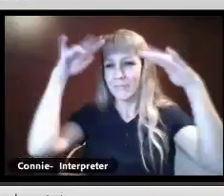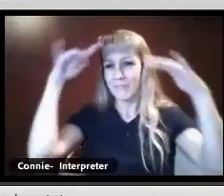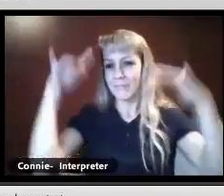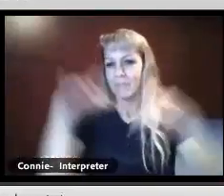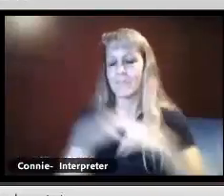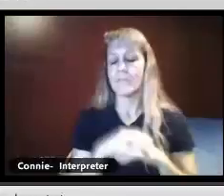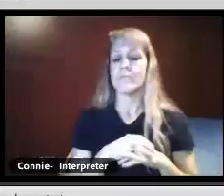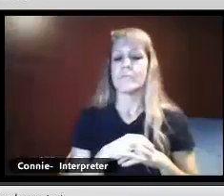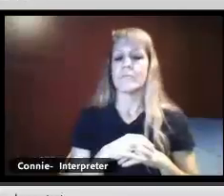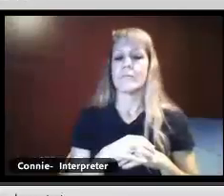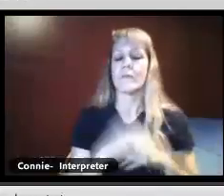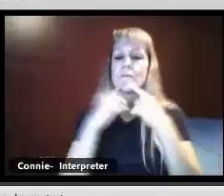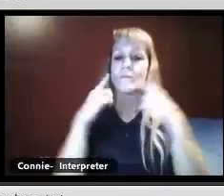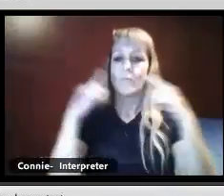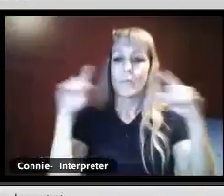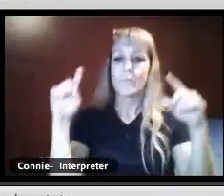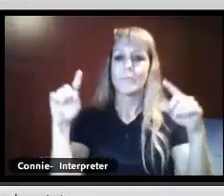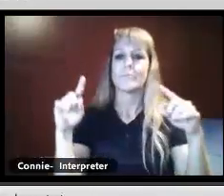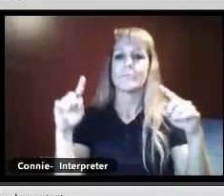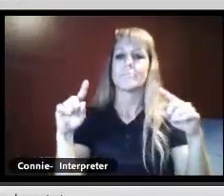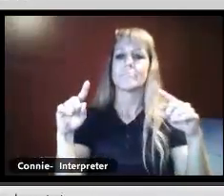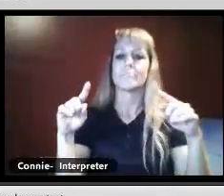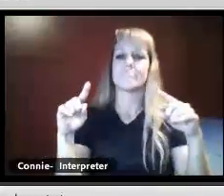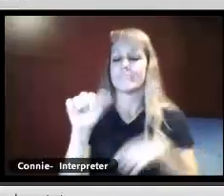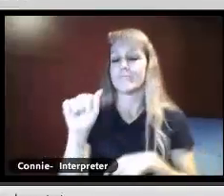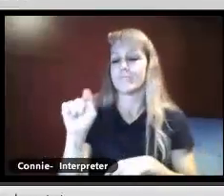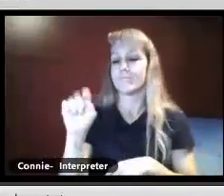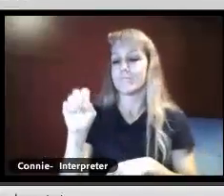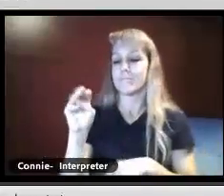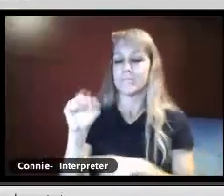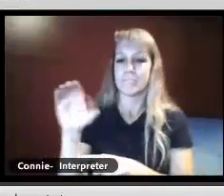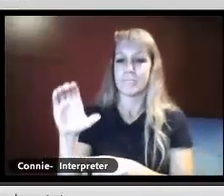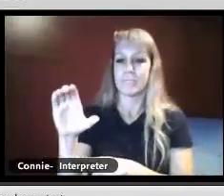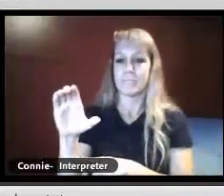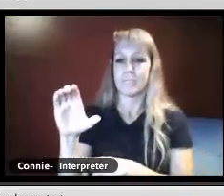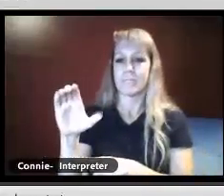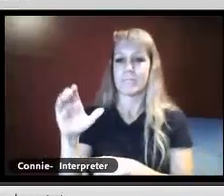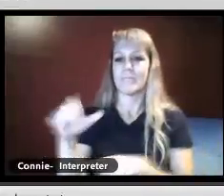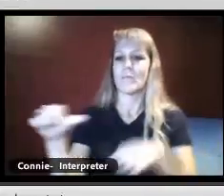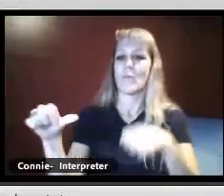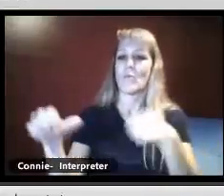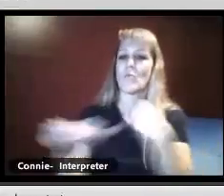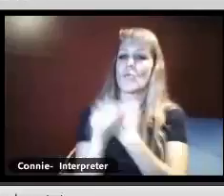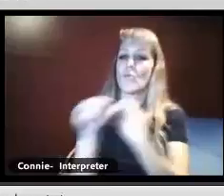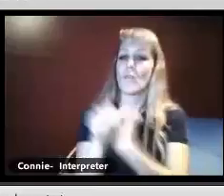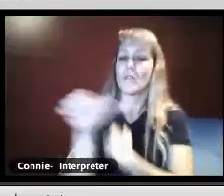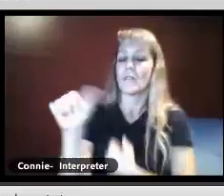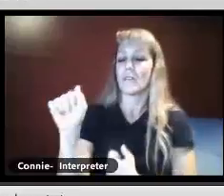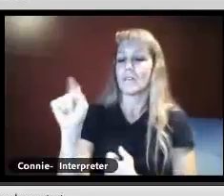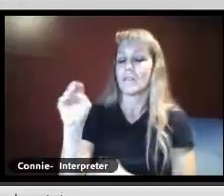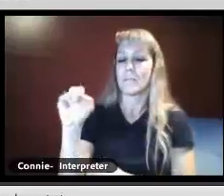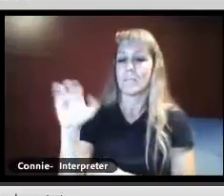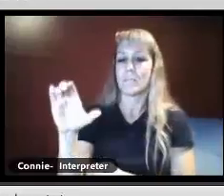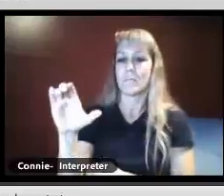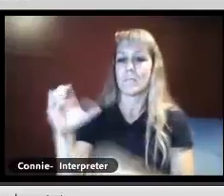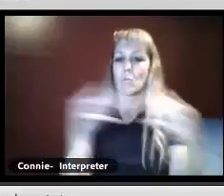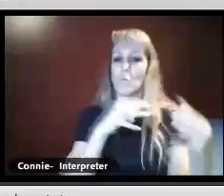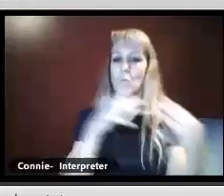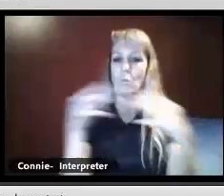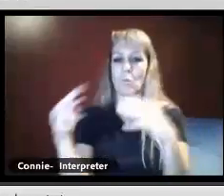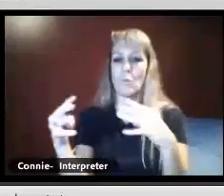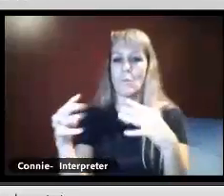One of his most famous and atomic, well, the threat of atomic war. One of his most famous songs is titled "We'll